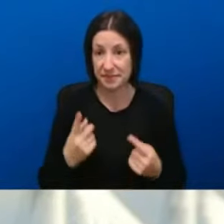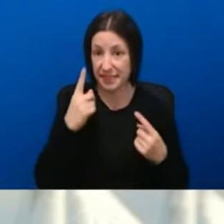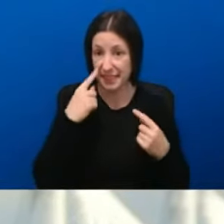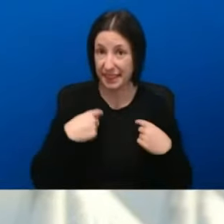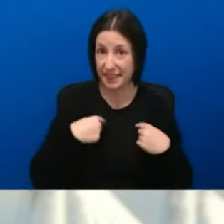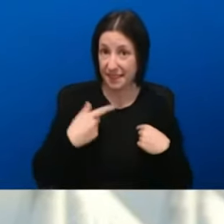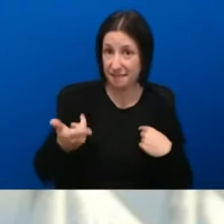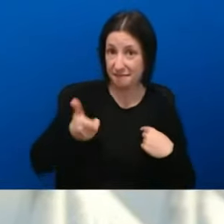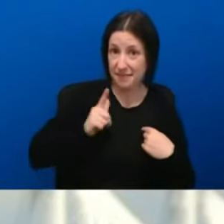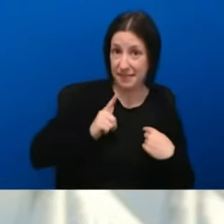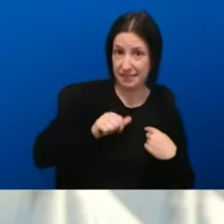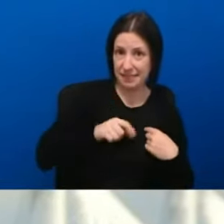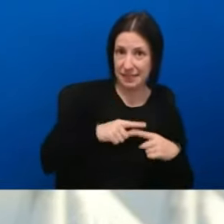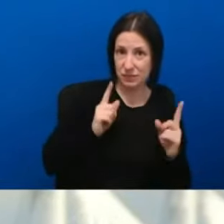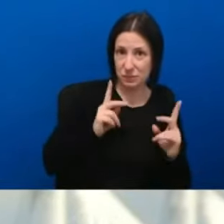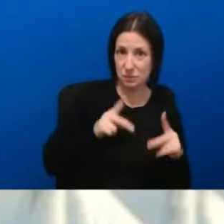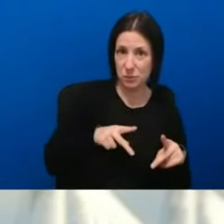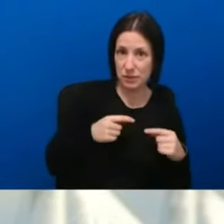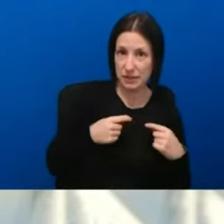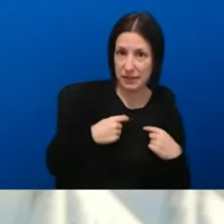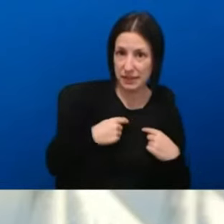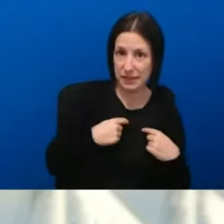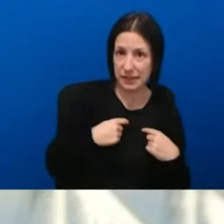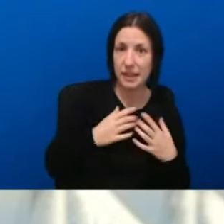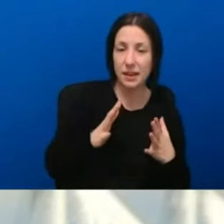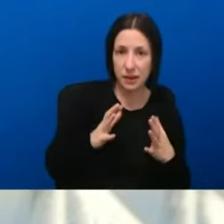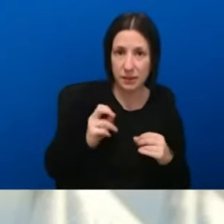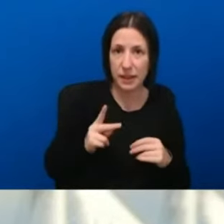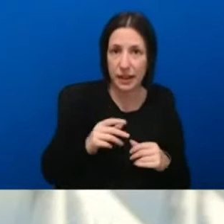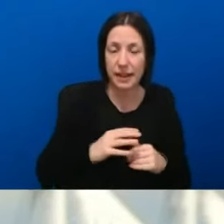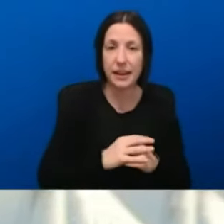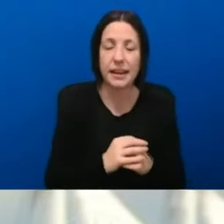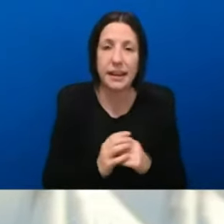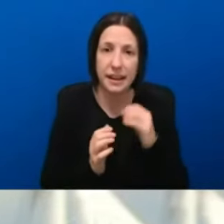I think it's for me, Lauren Collins. I'm not sure.